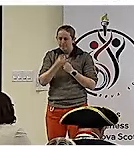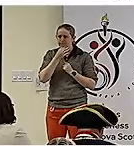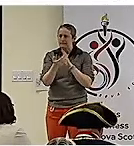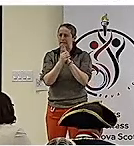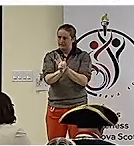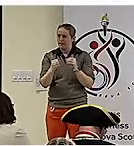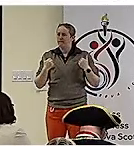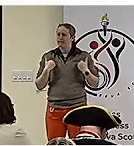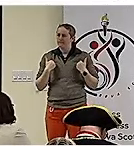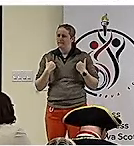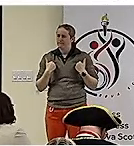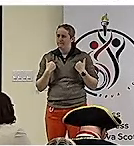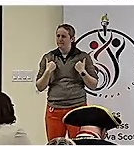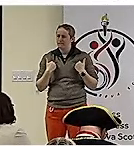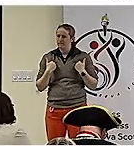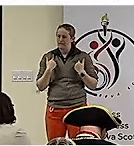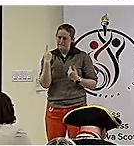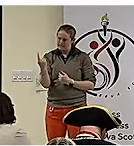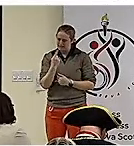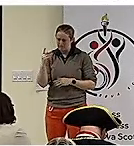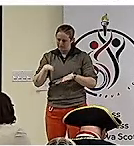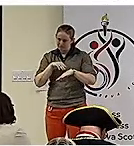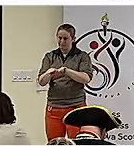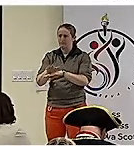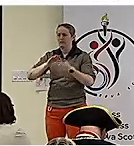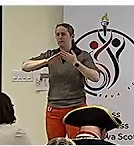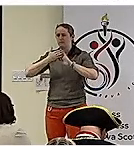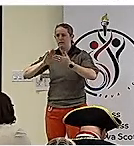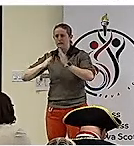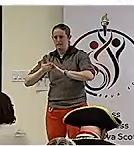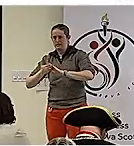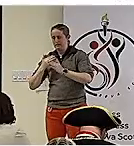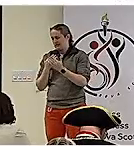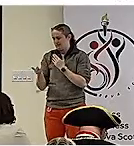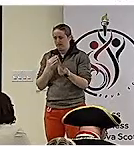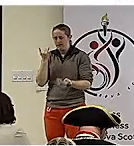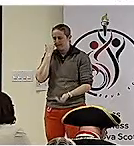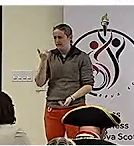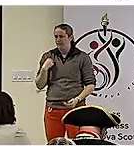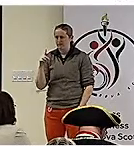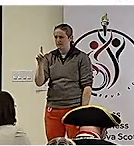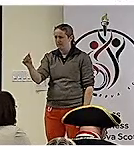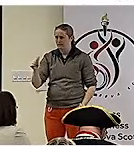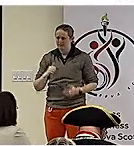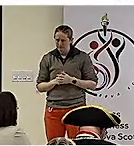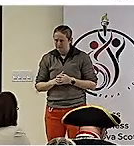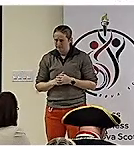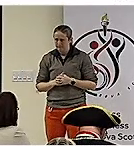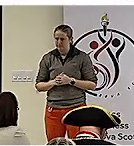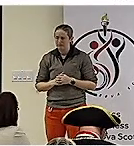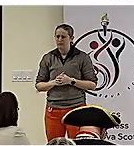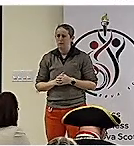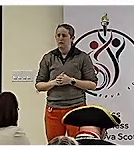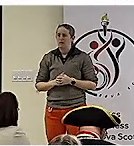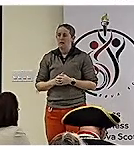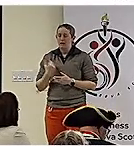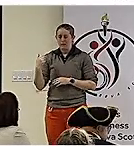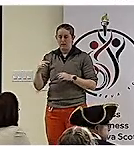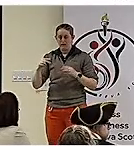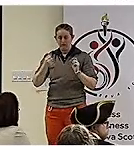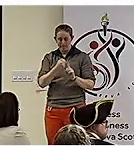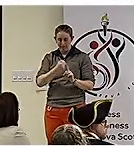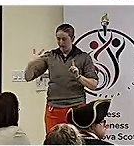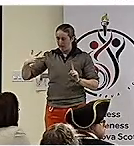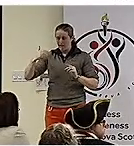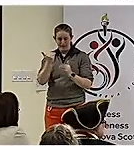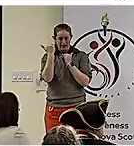to offer their community. Disability does not diminish that. We are not defined by limitation. We are defined by our